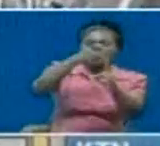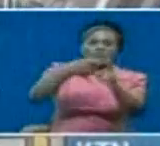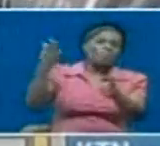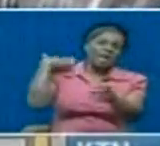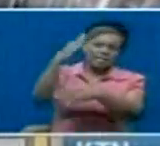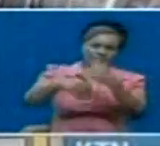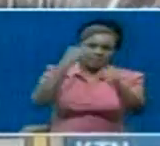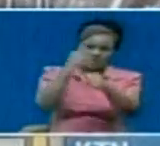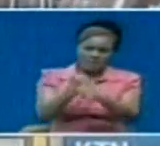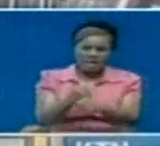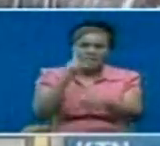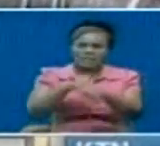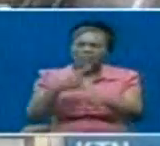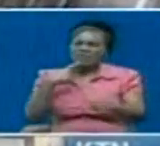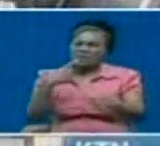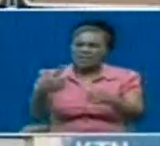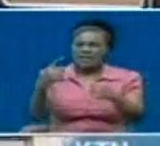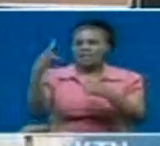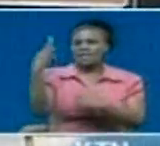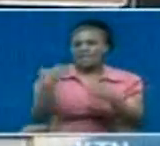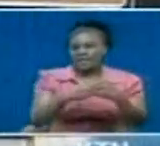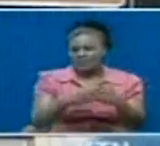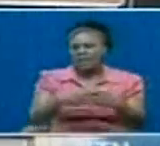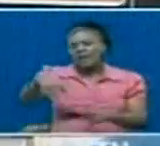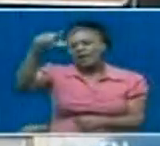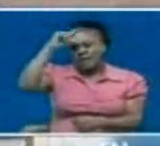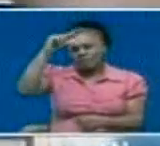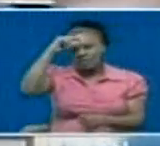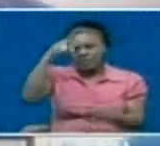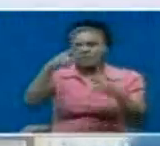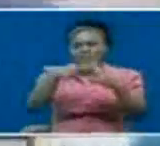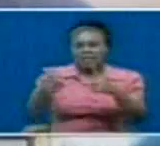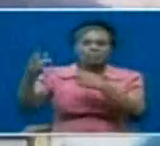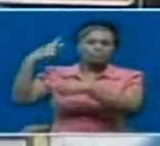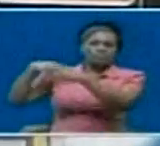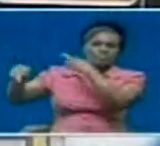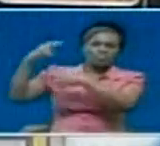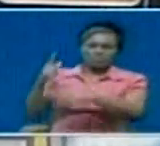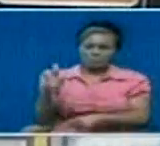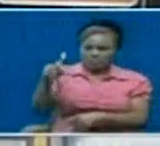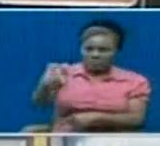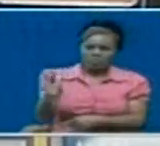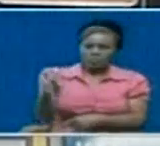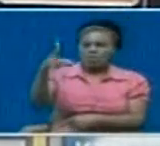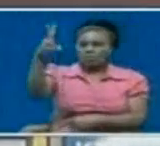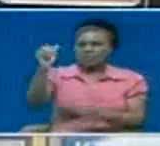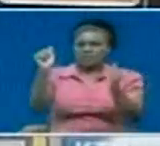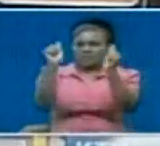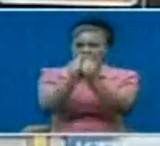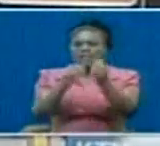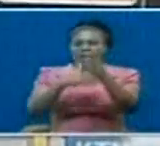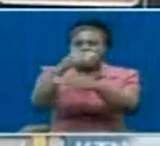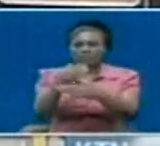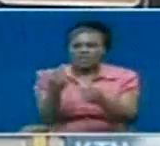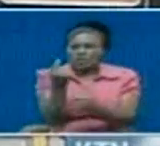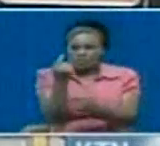year, when it retailed at 108 shillings. The government started a monthly review of retail fuel prices in 2010 after they